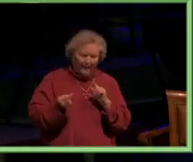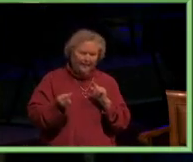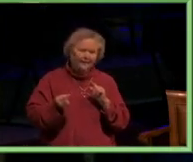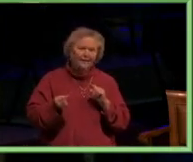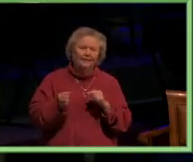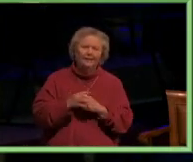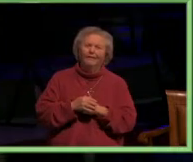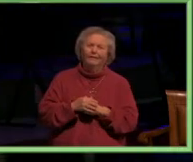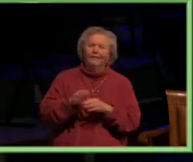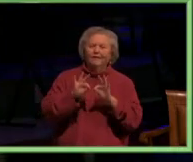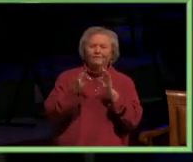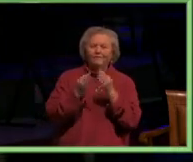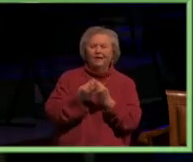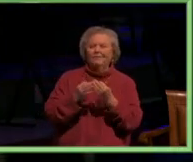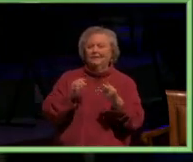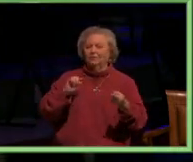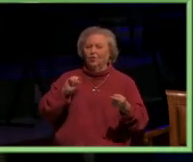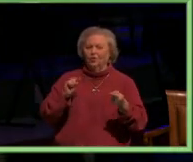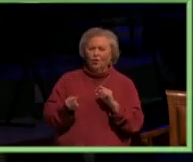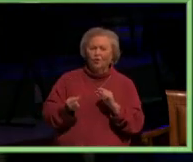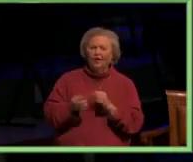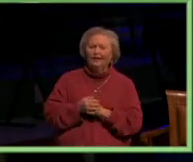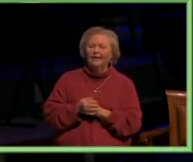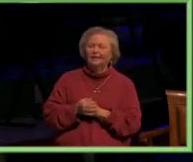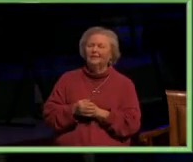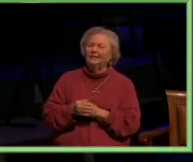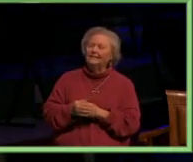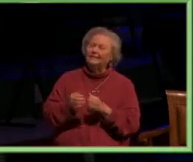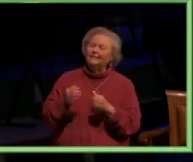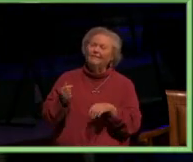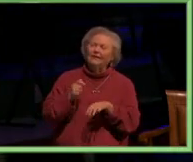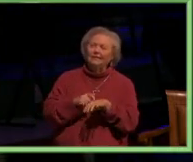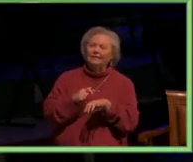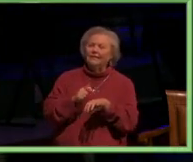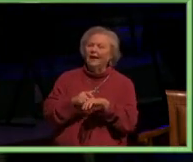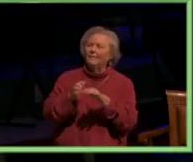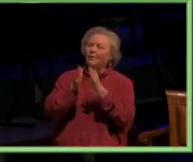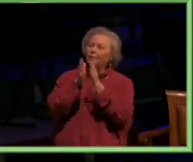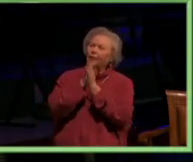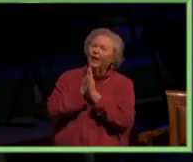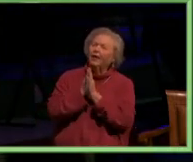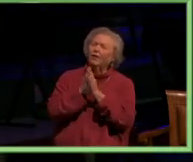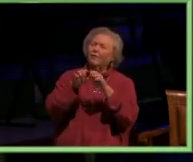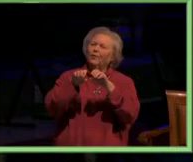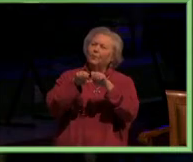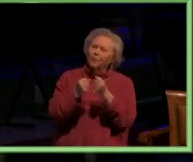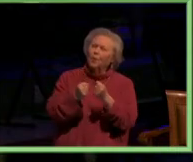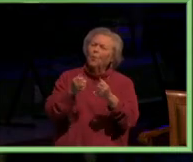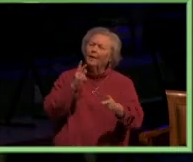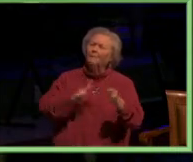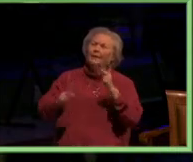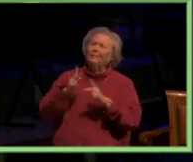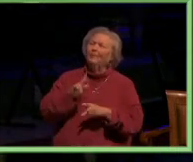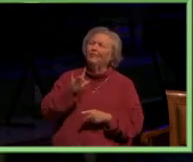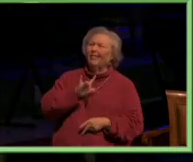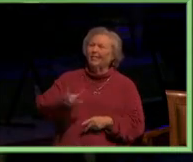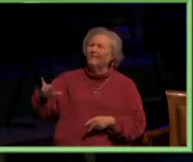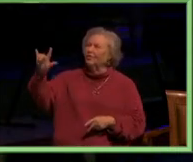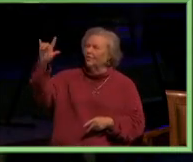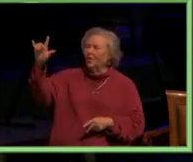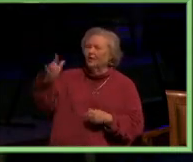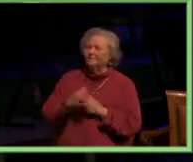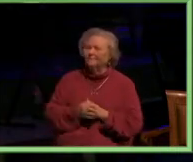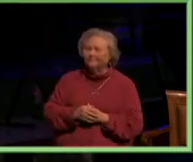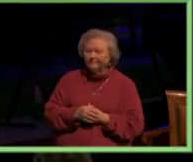that are hurting and all those kind of things. And so would you just join me for a moment as we just pray together as broken people who love the Lord and know He loves us.